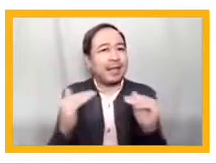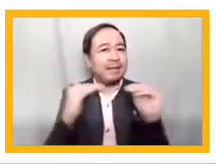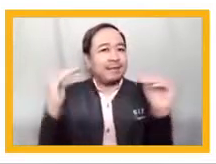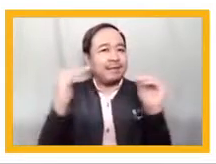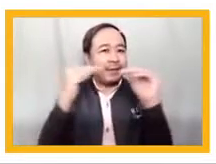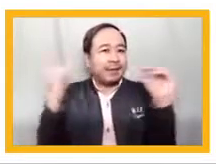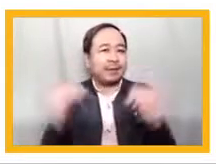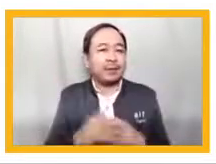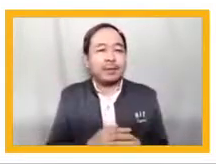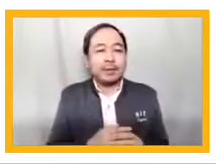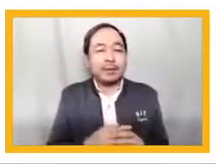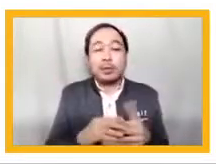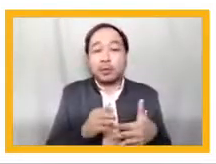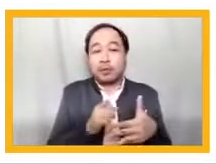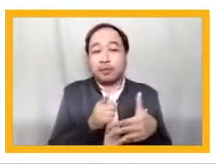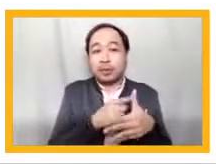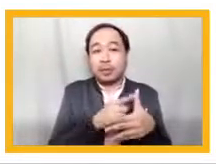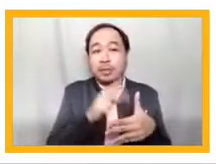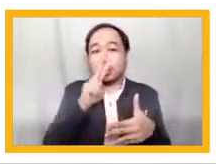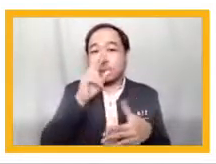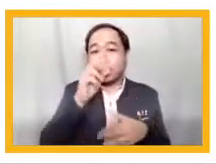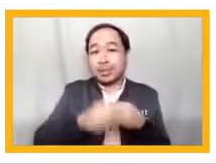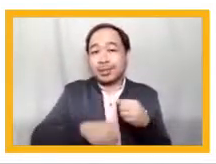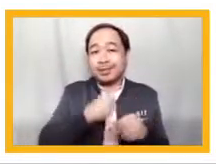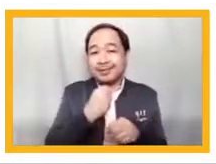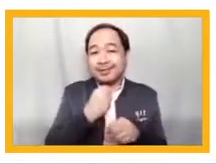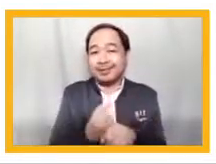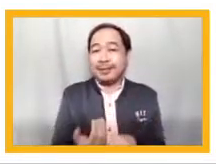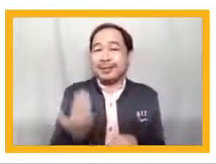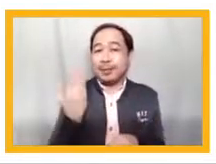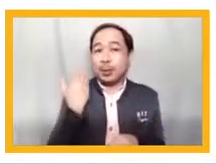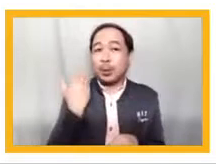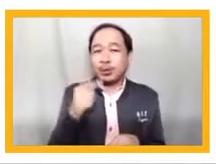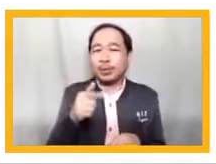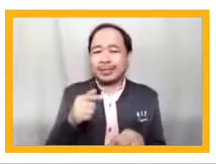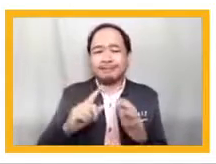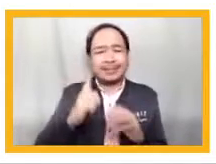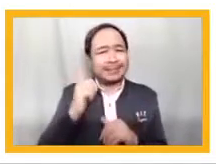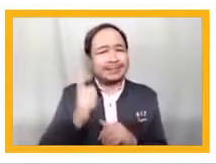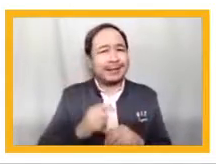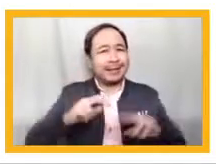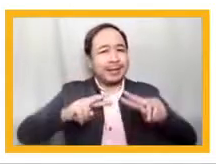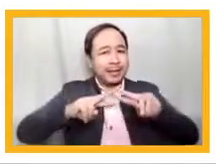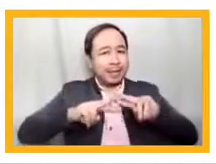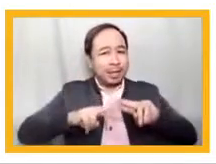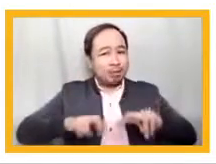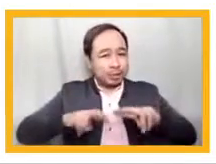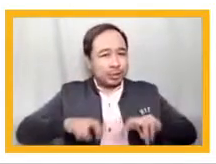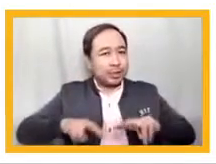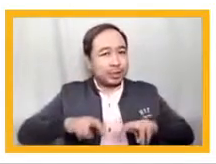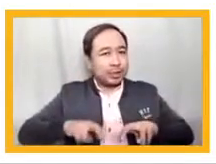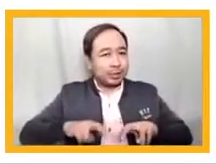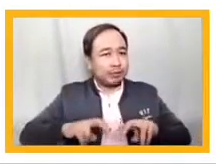ago, we begin the research and the pilot application of the